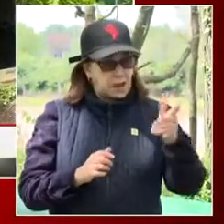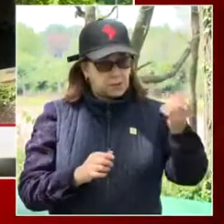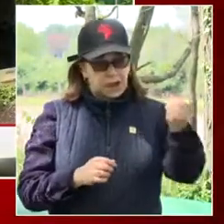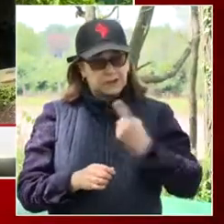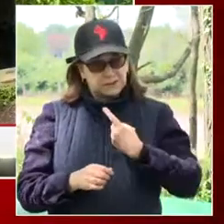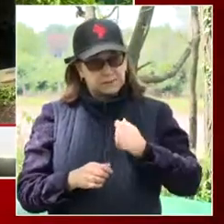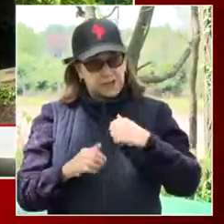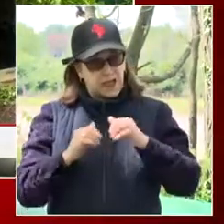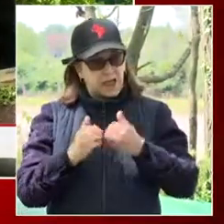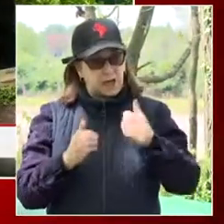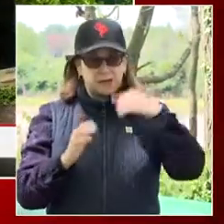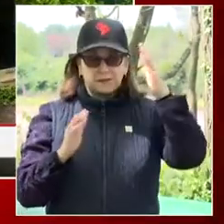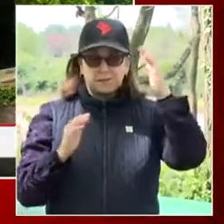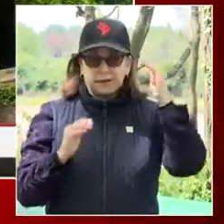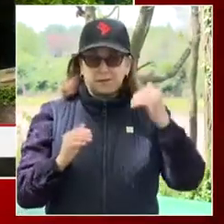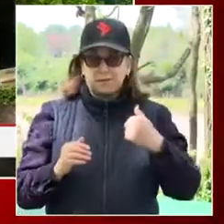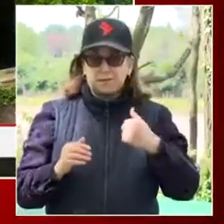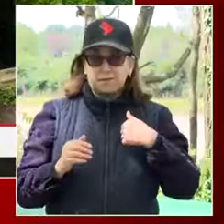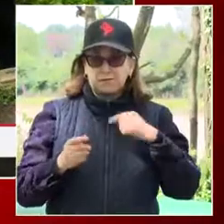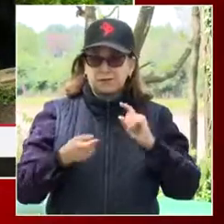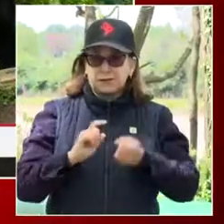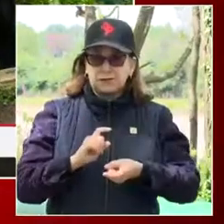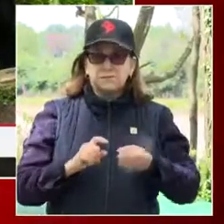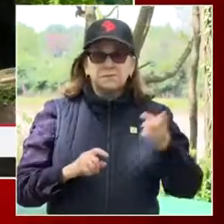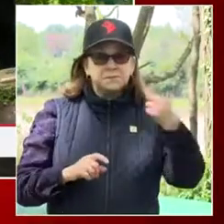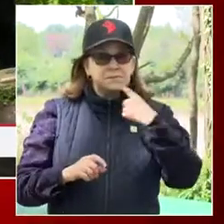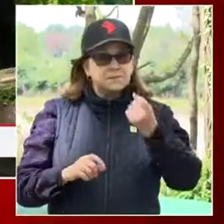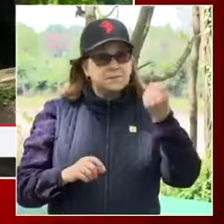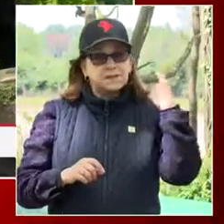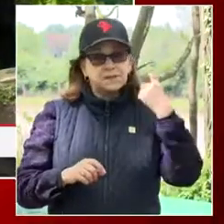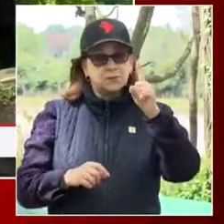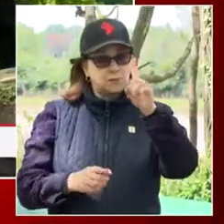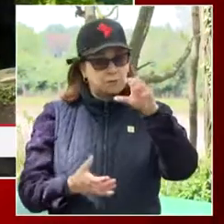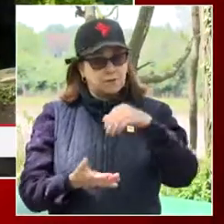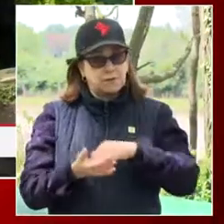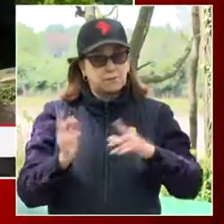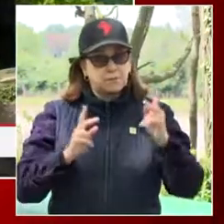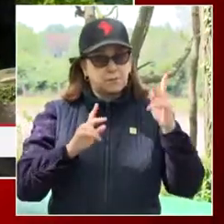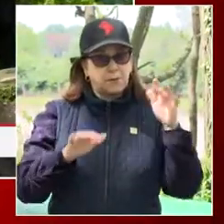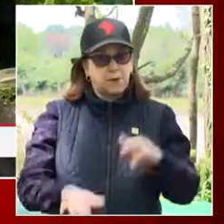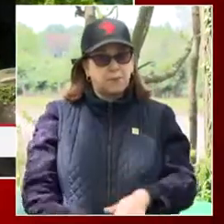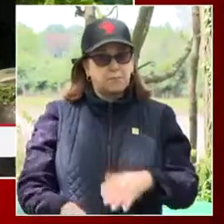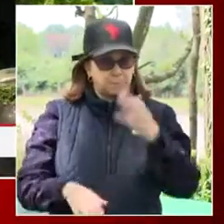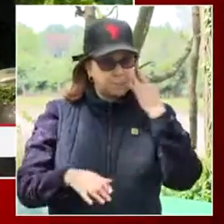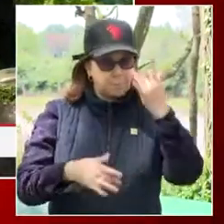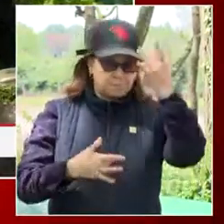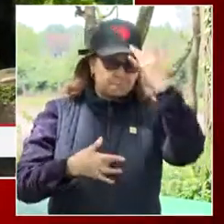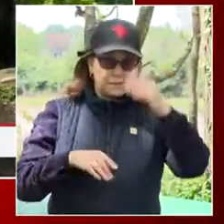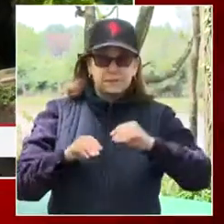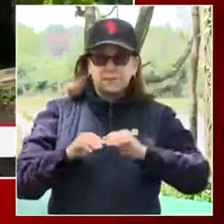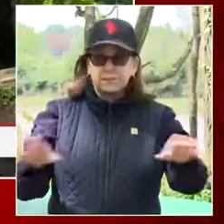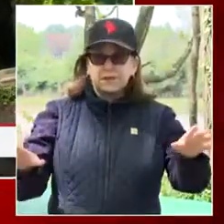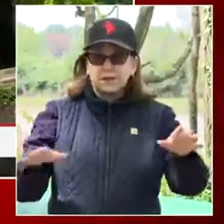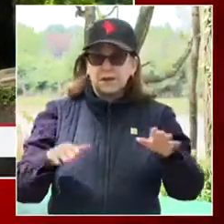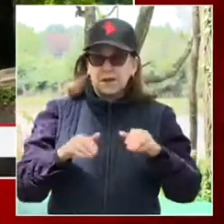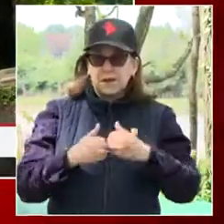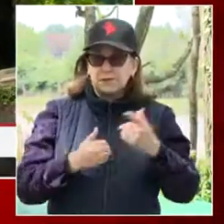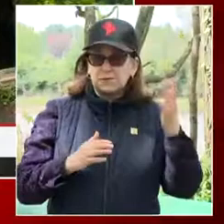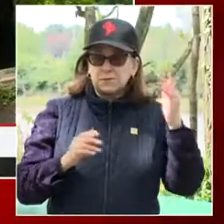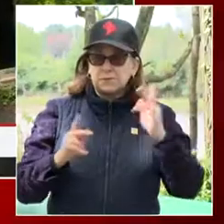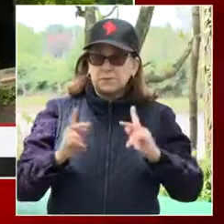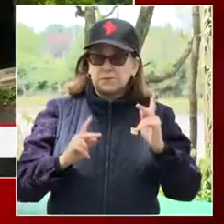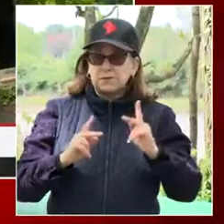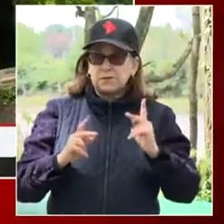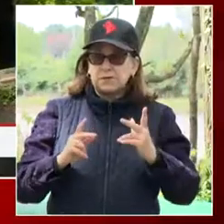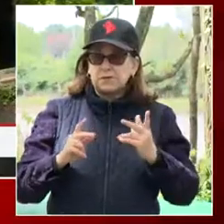Just because I know you said last year there was a record number of visitors because of the pandemic, people wanting to go outside. I wonder how you anticipate that